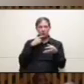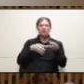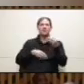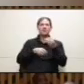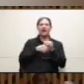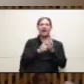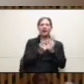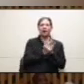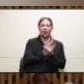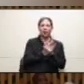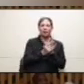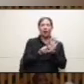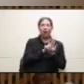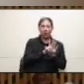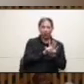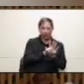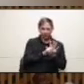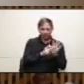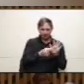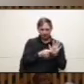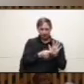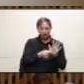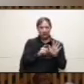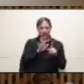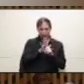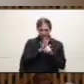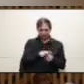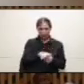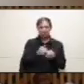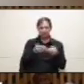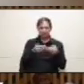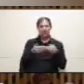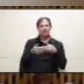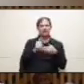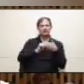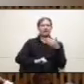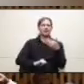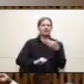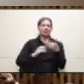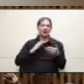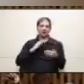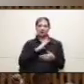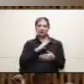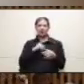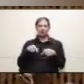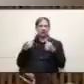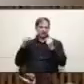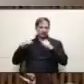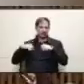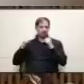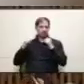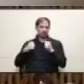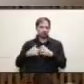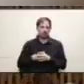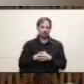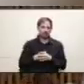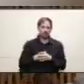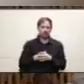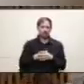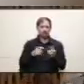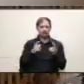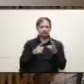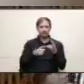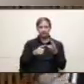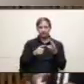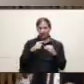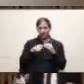believe that we will be enforcing them effective from this month as Council has resolved on them. On the issue